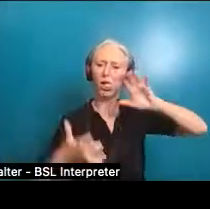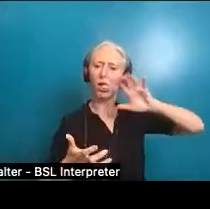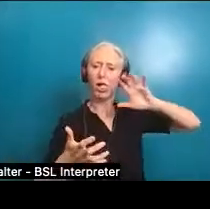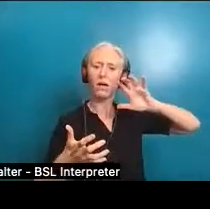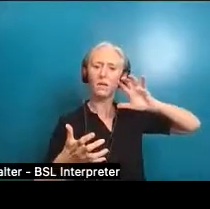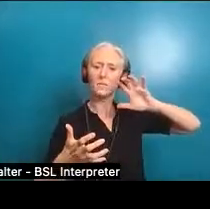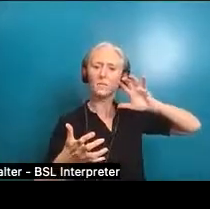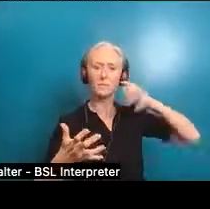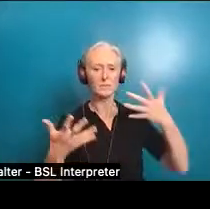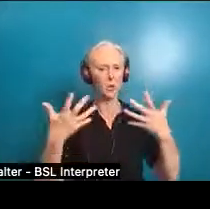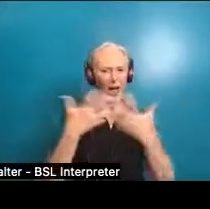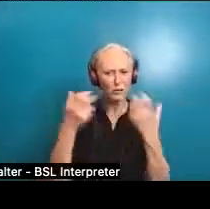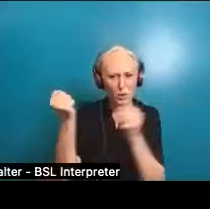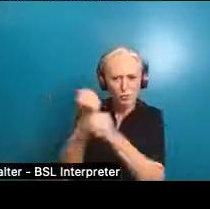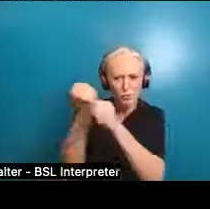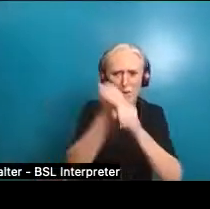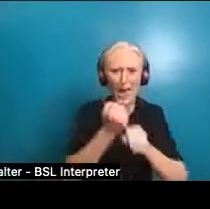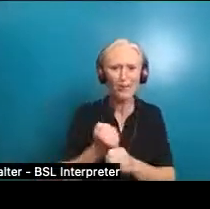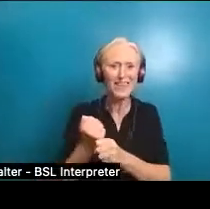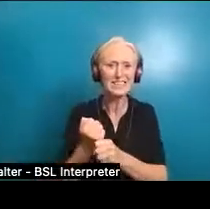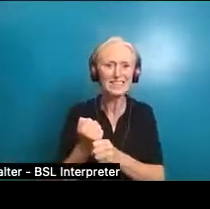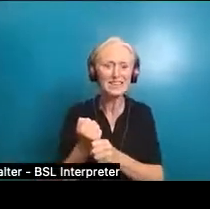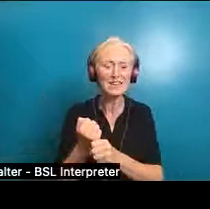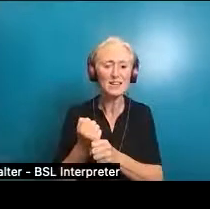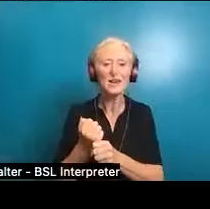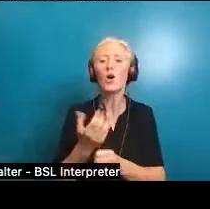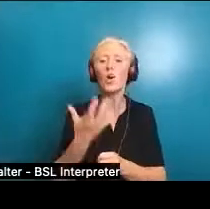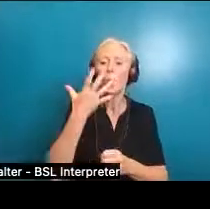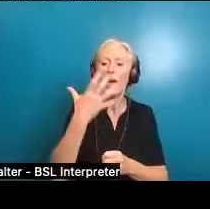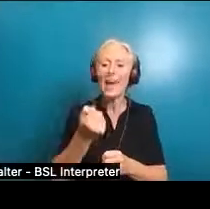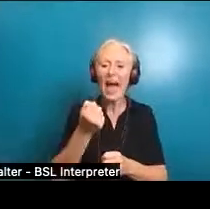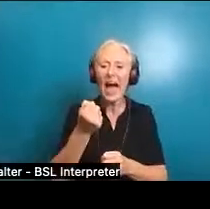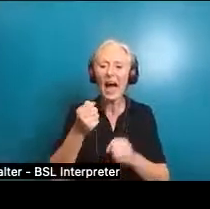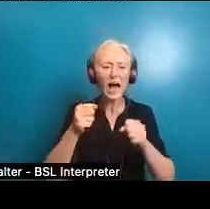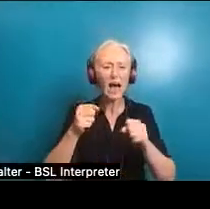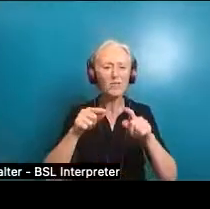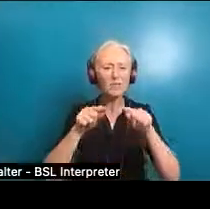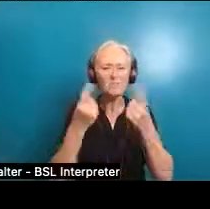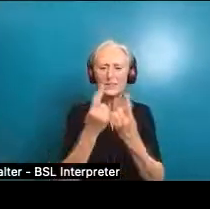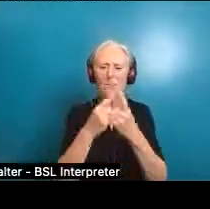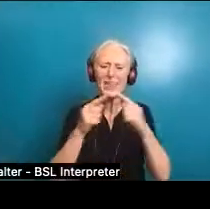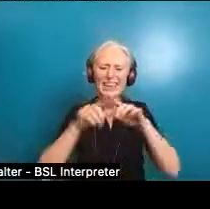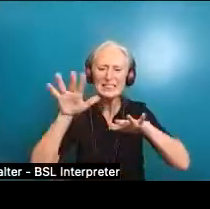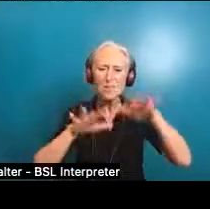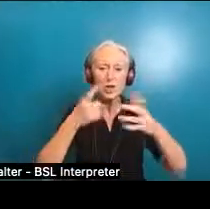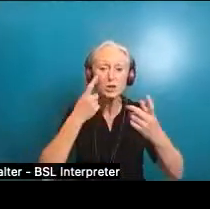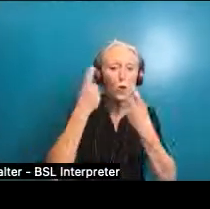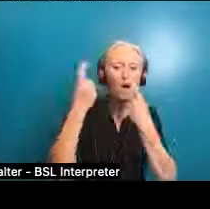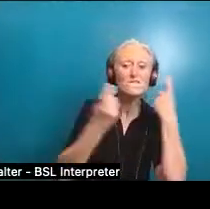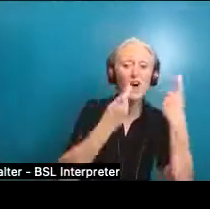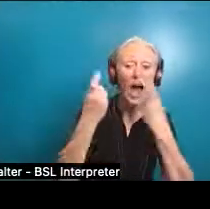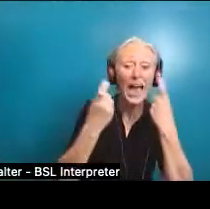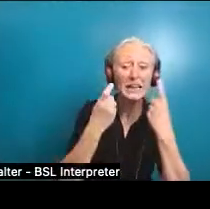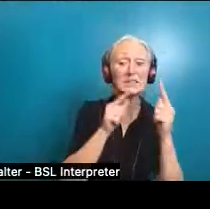errors, we use an equivalent of a find and replace function. This is called gene editing, and the